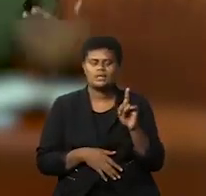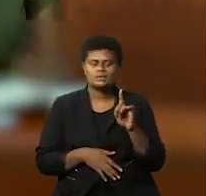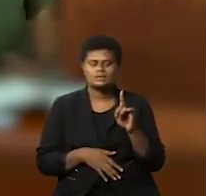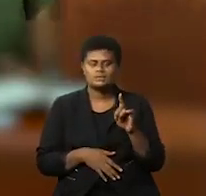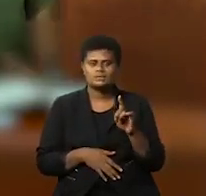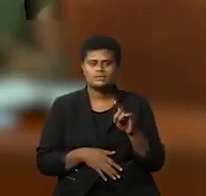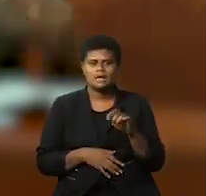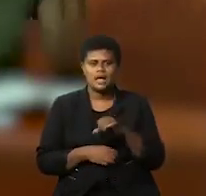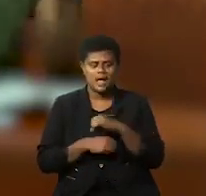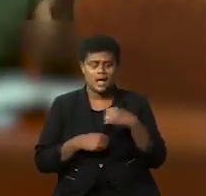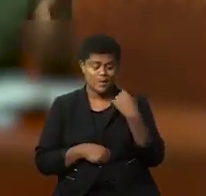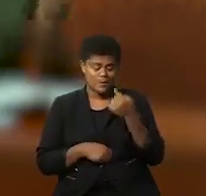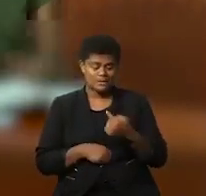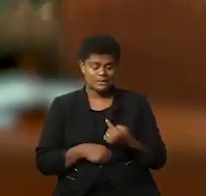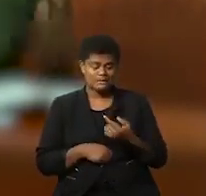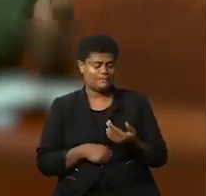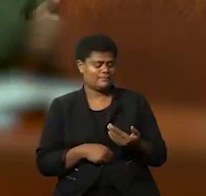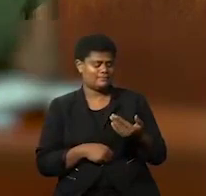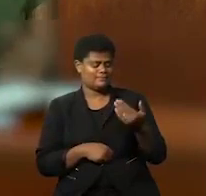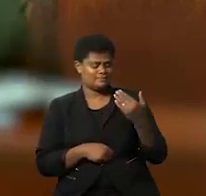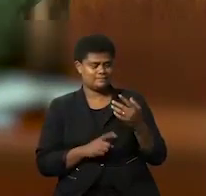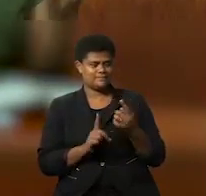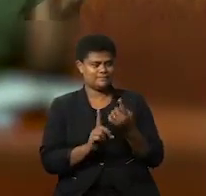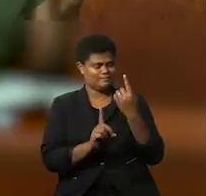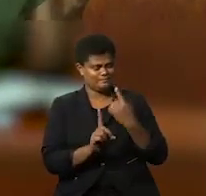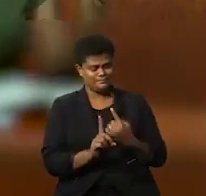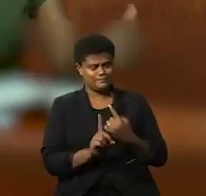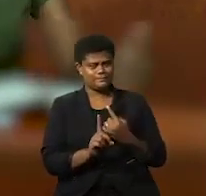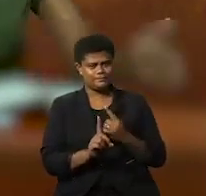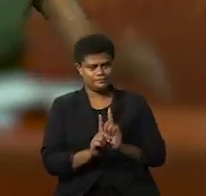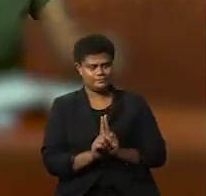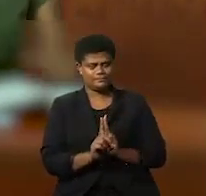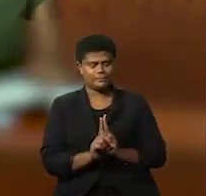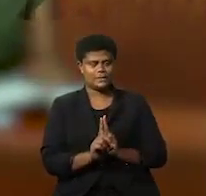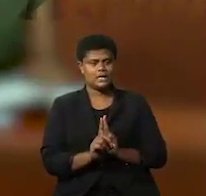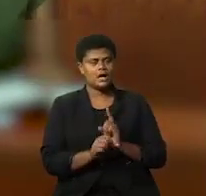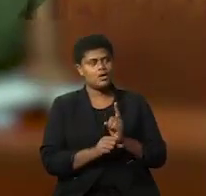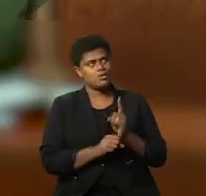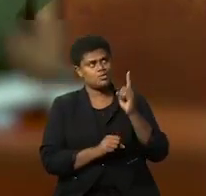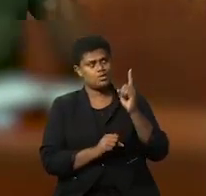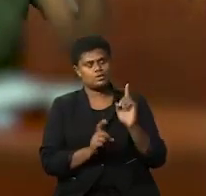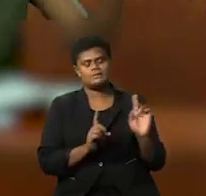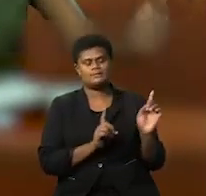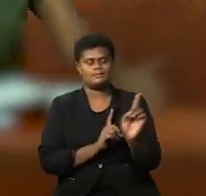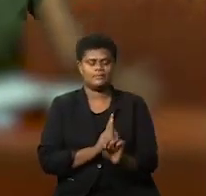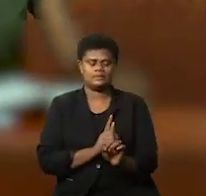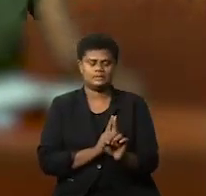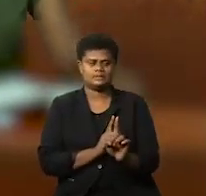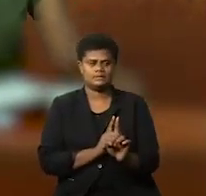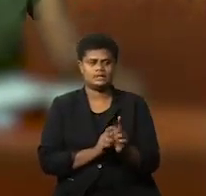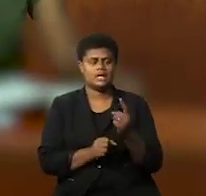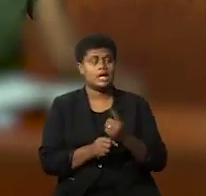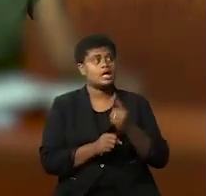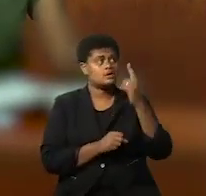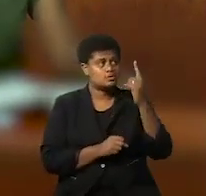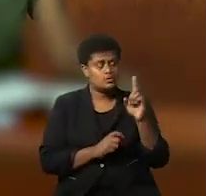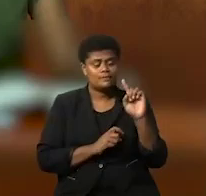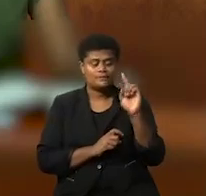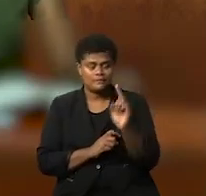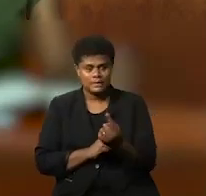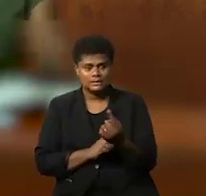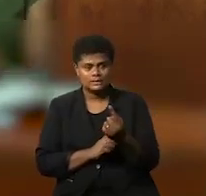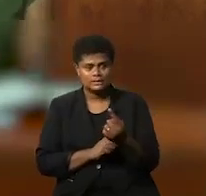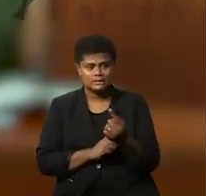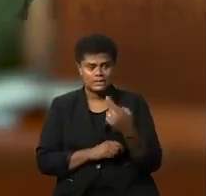behind and to put Him first. And when we do that, you know, a brotherly love will continue because others will come first. Sure.